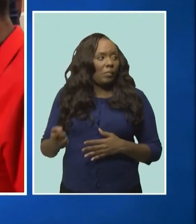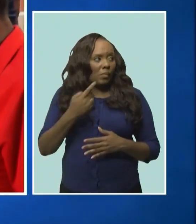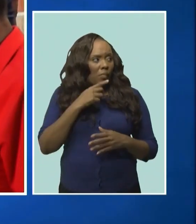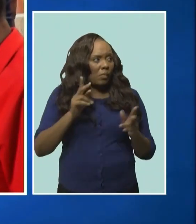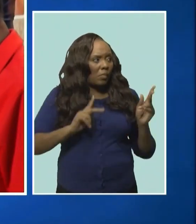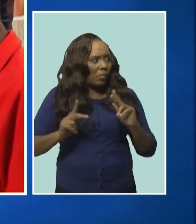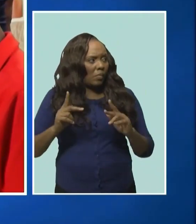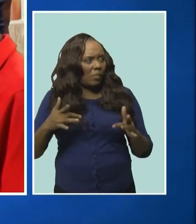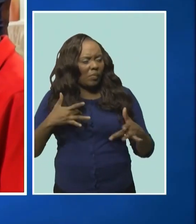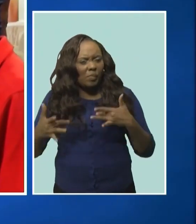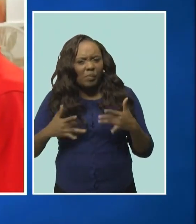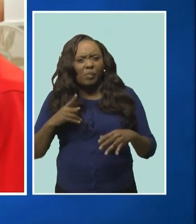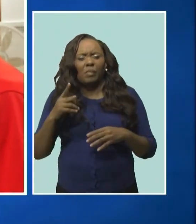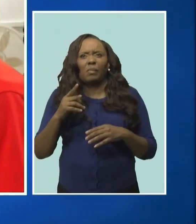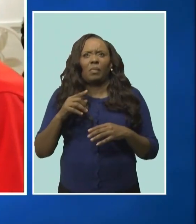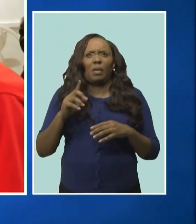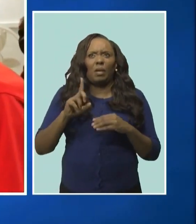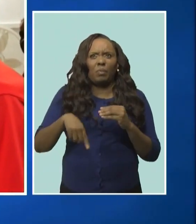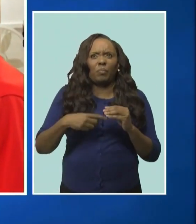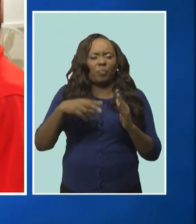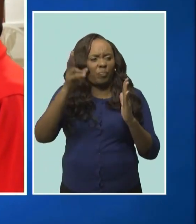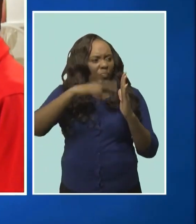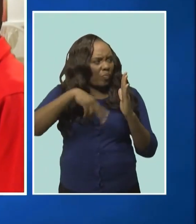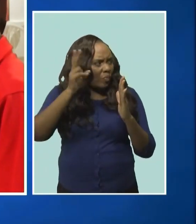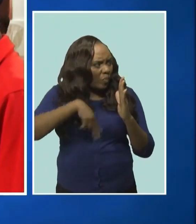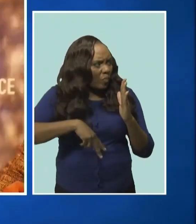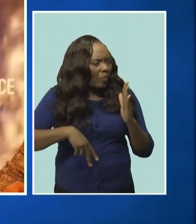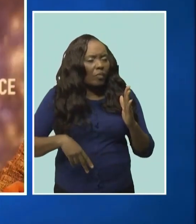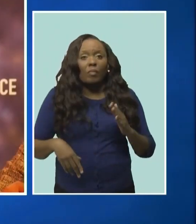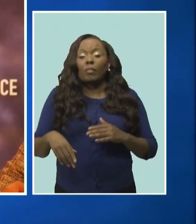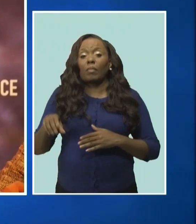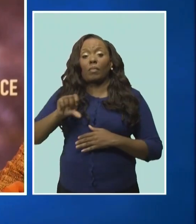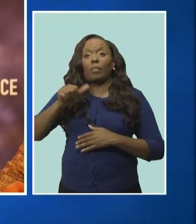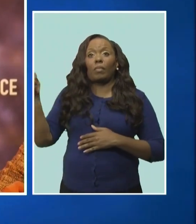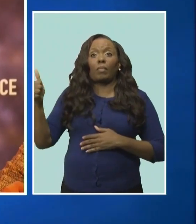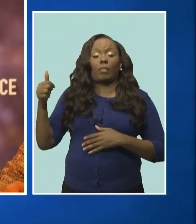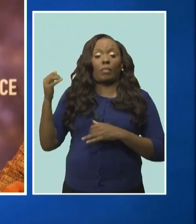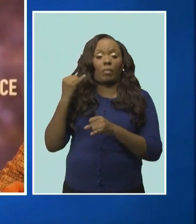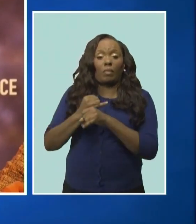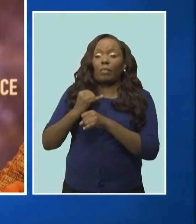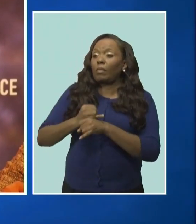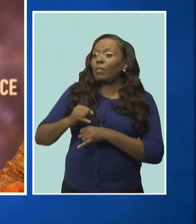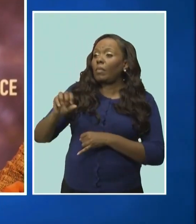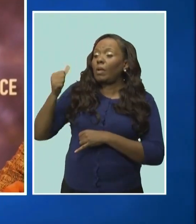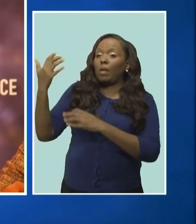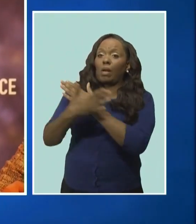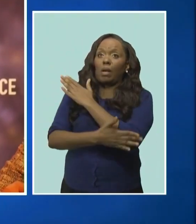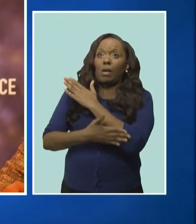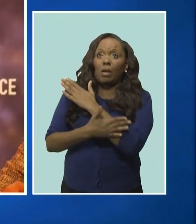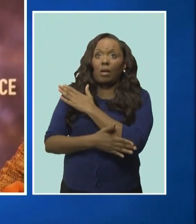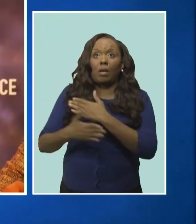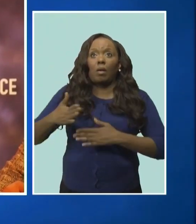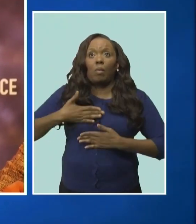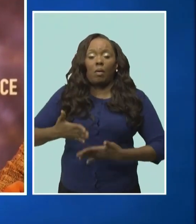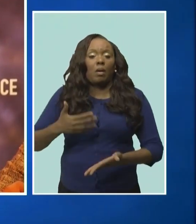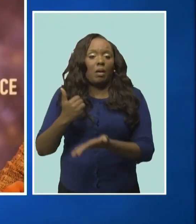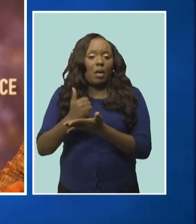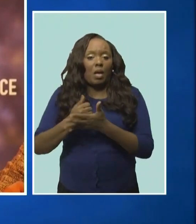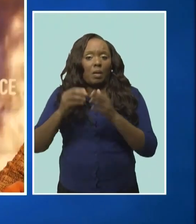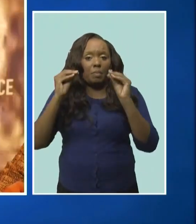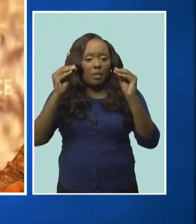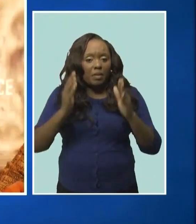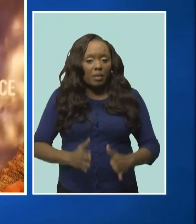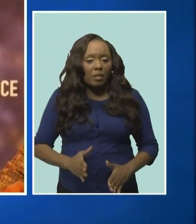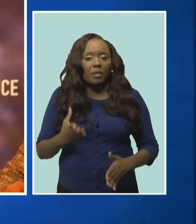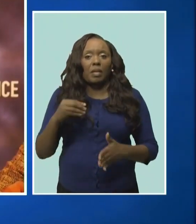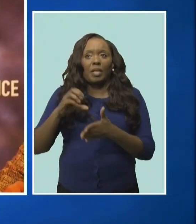remain about areas like reading. She says overseas institutions have been engaged to provide assistance to both teachers and children. It